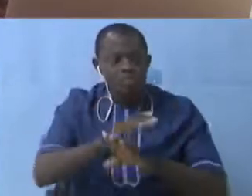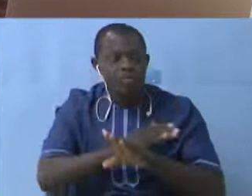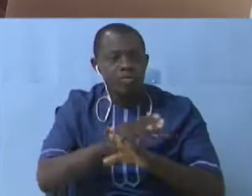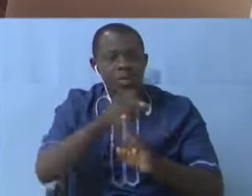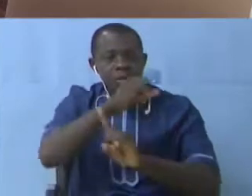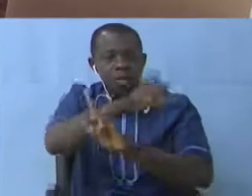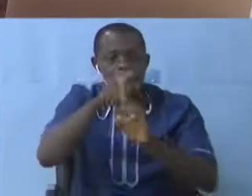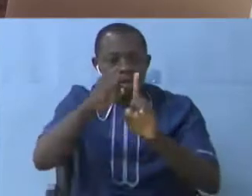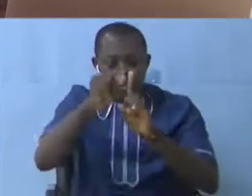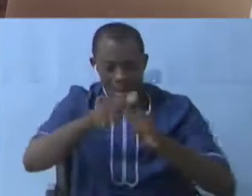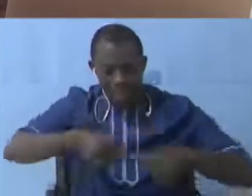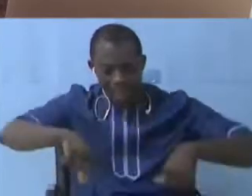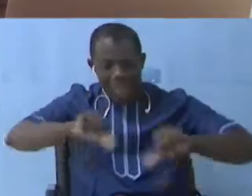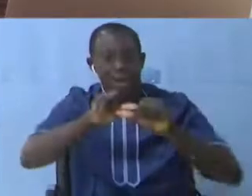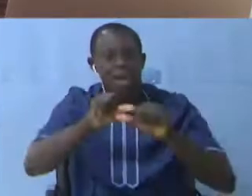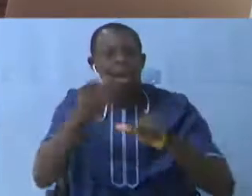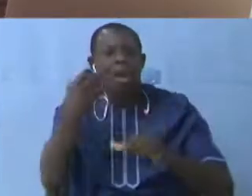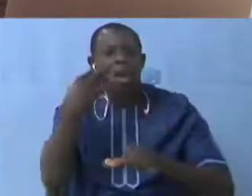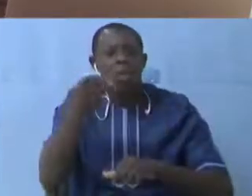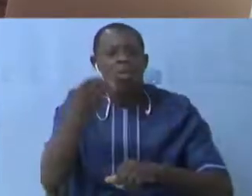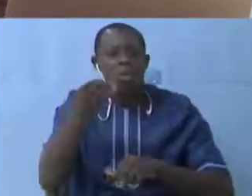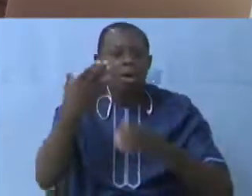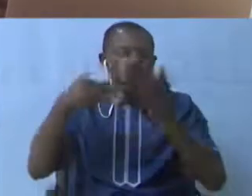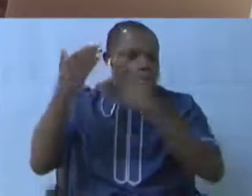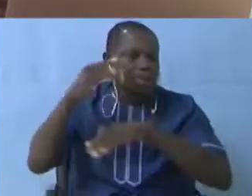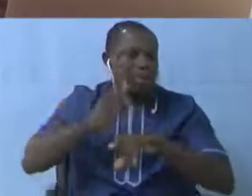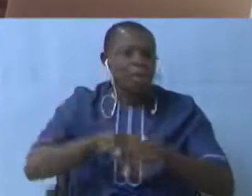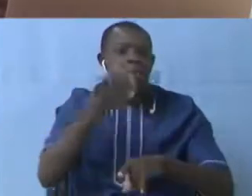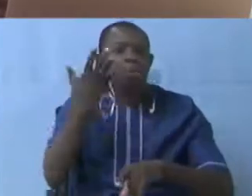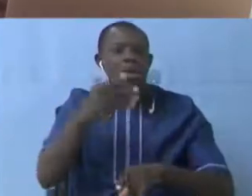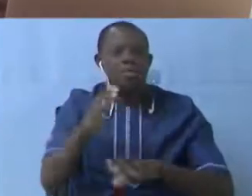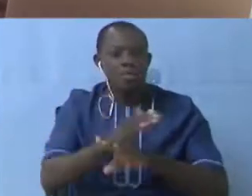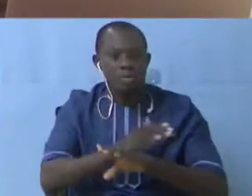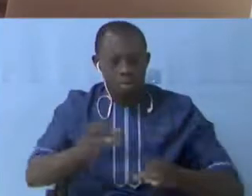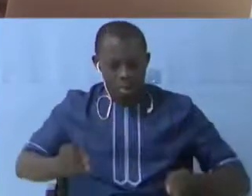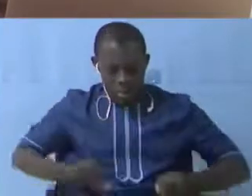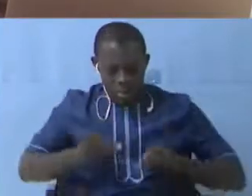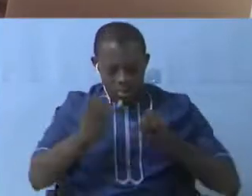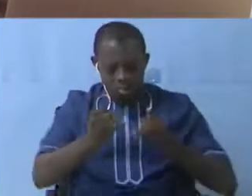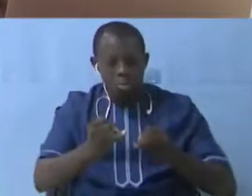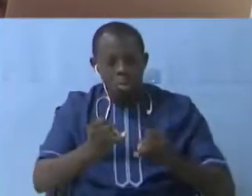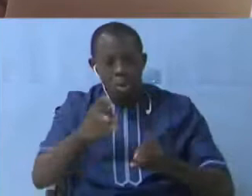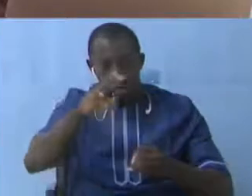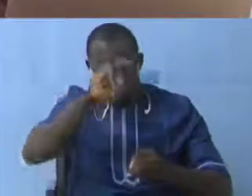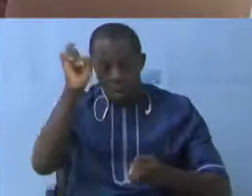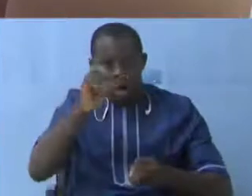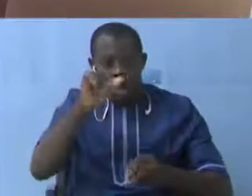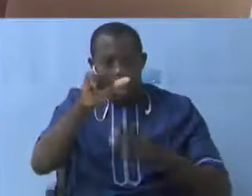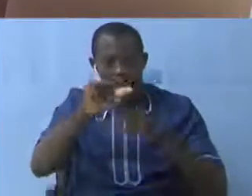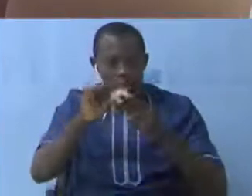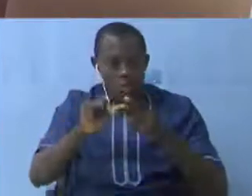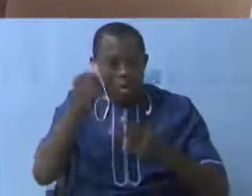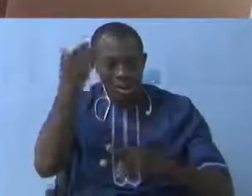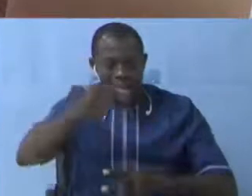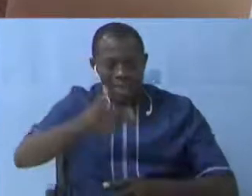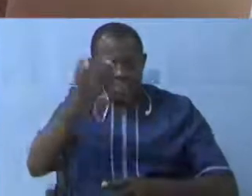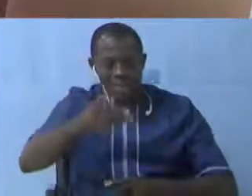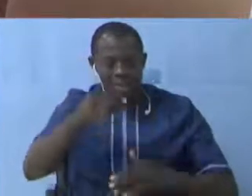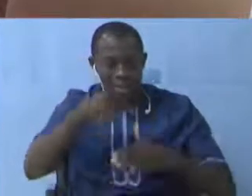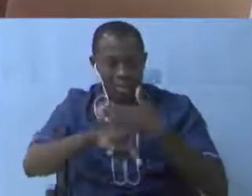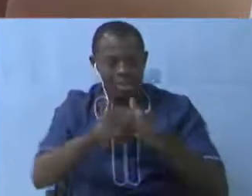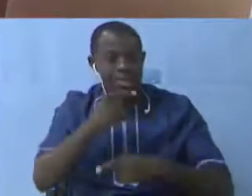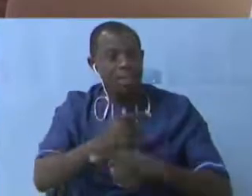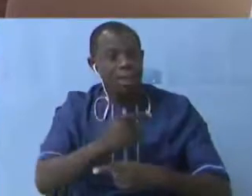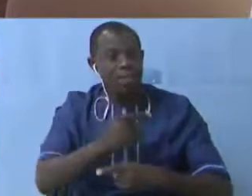at that time when you tried to introduce the work of Article 19 into the Gambia? Ndax di ñu mun a wax nag